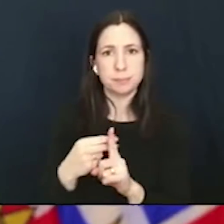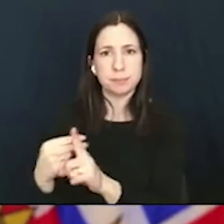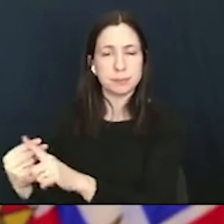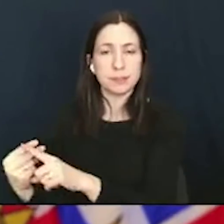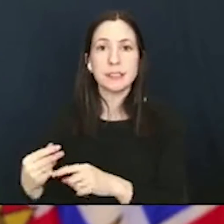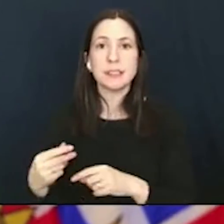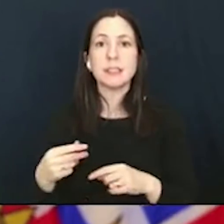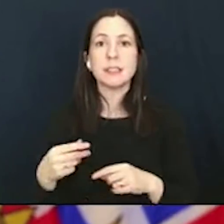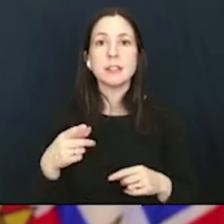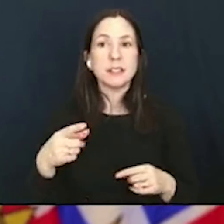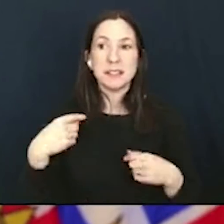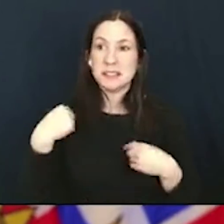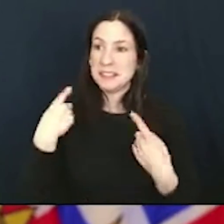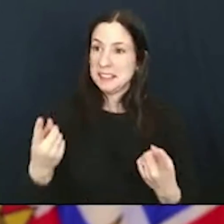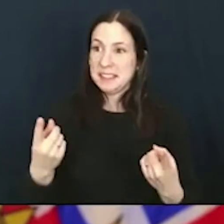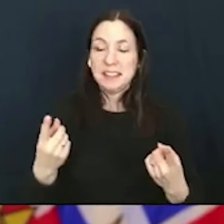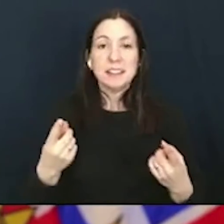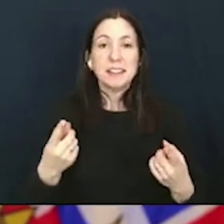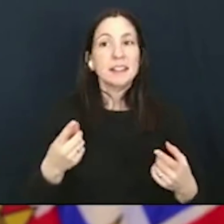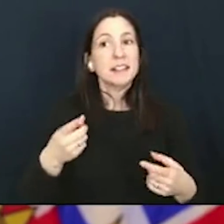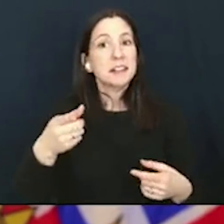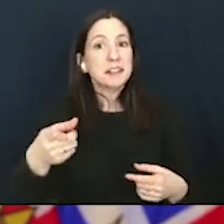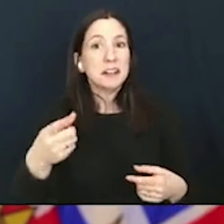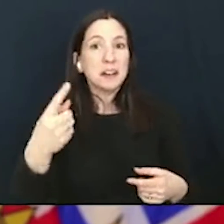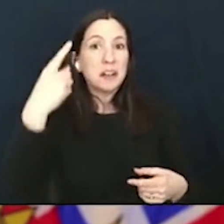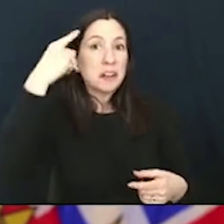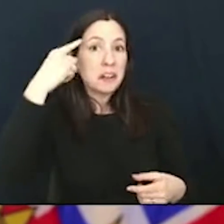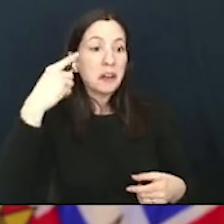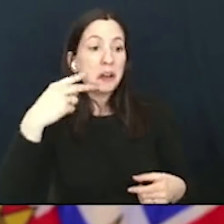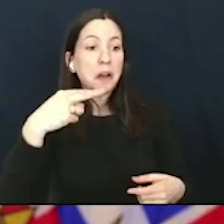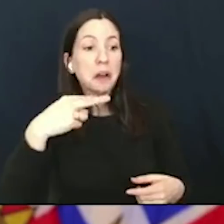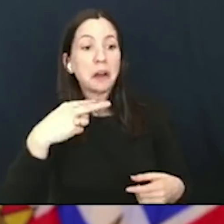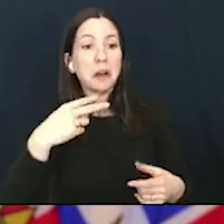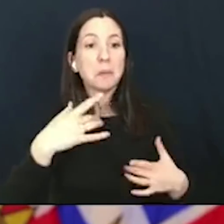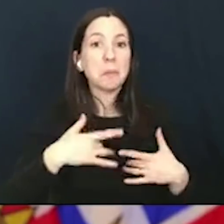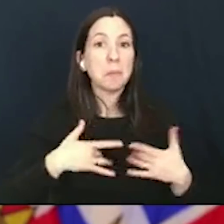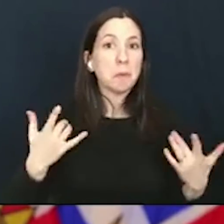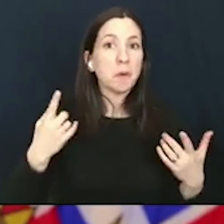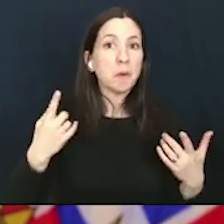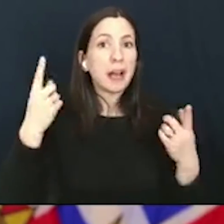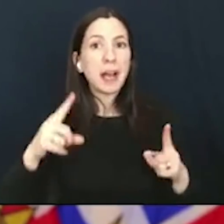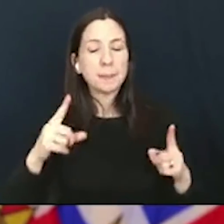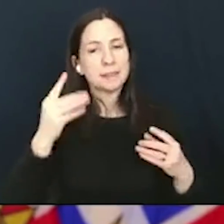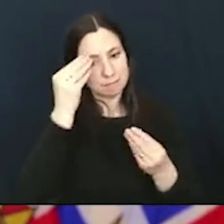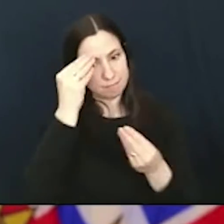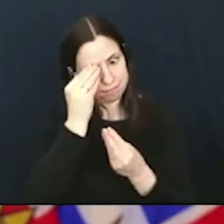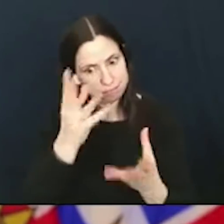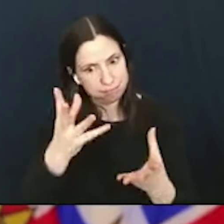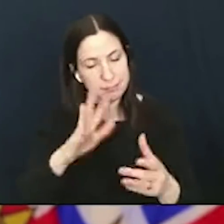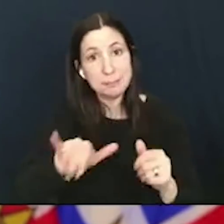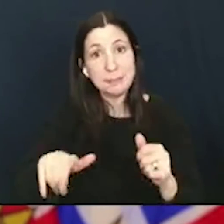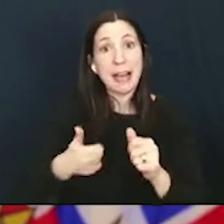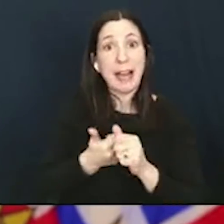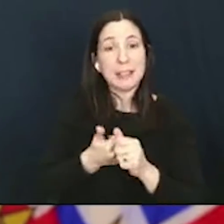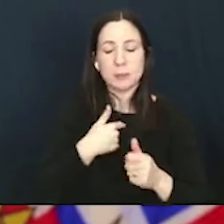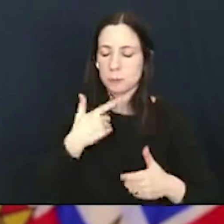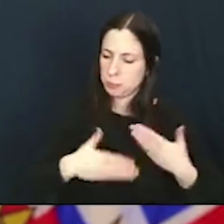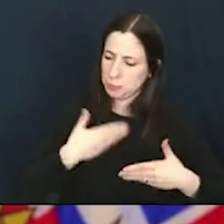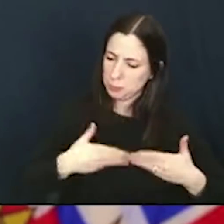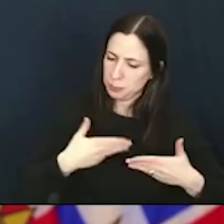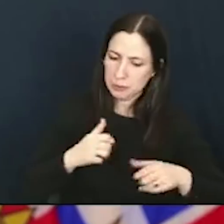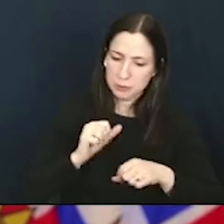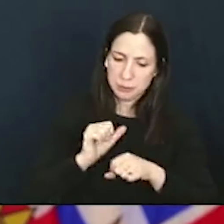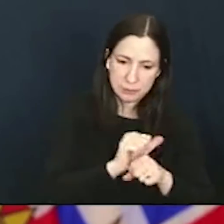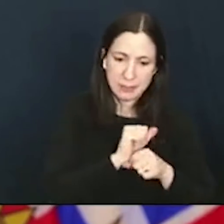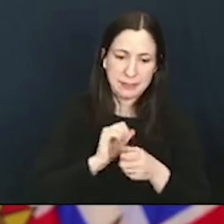not spent any time wasted over the last few weeks making sure that we are putting all of those pieces in place and connecting